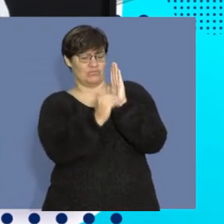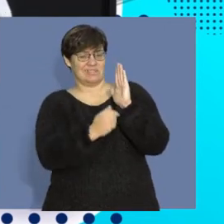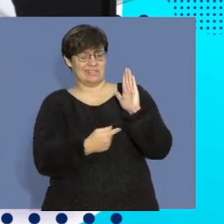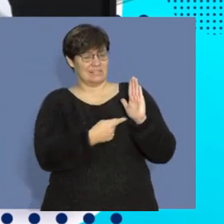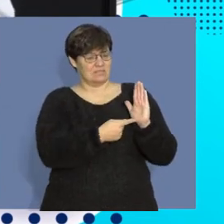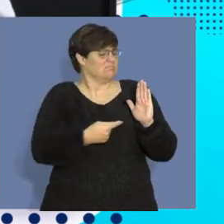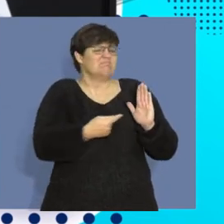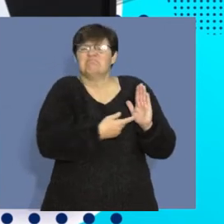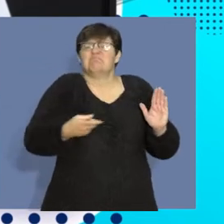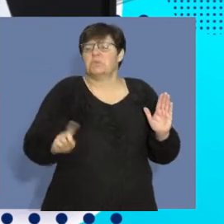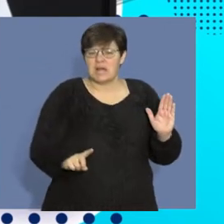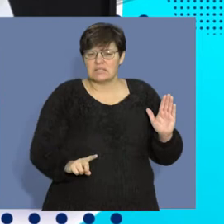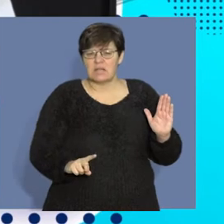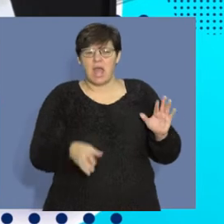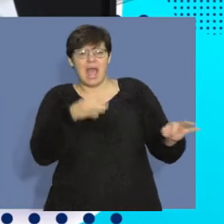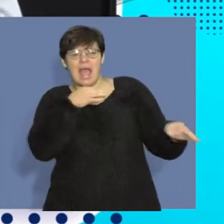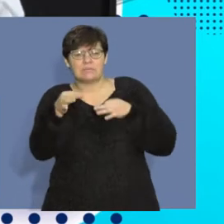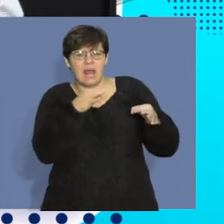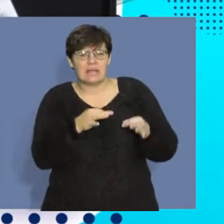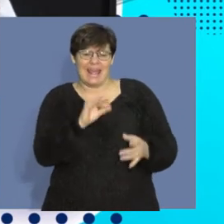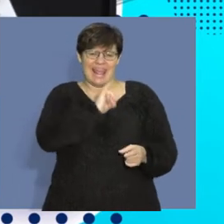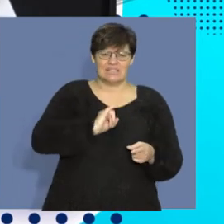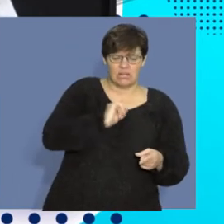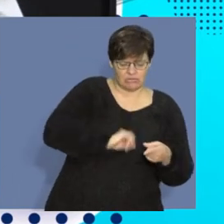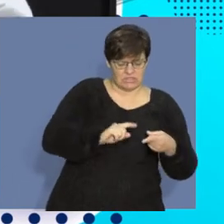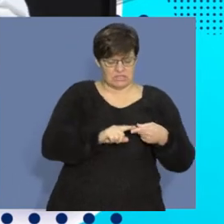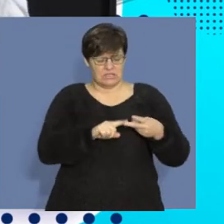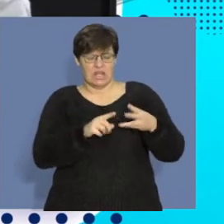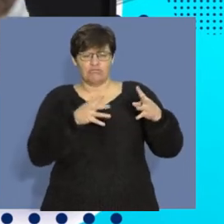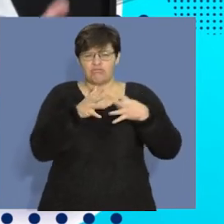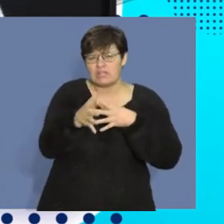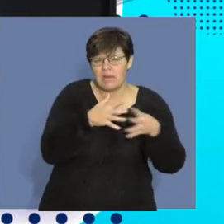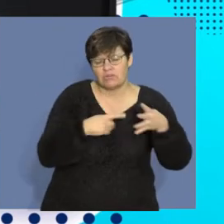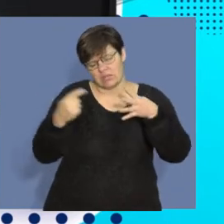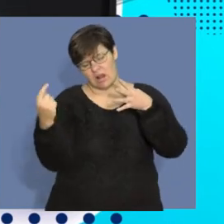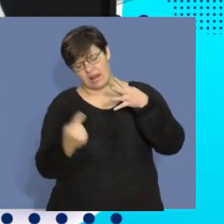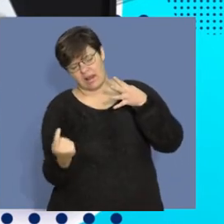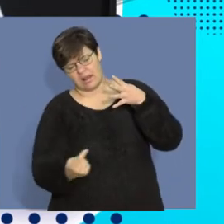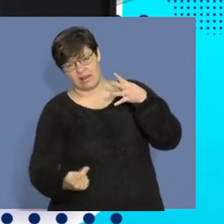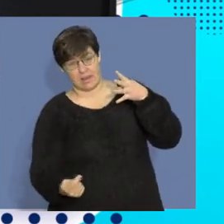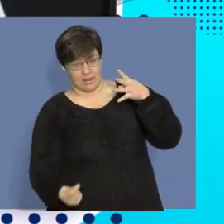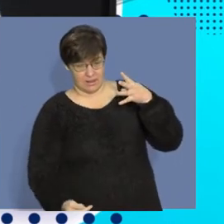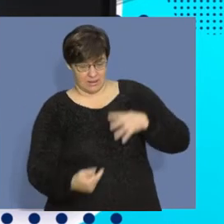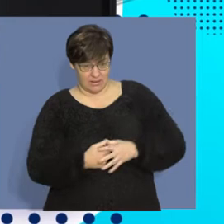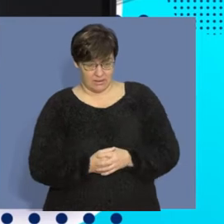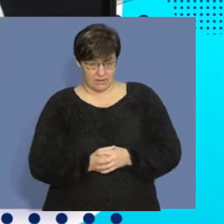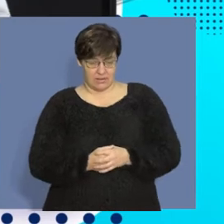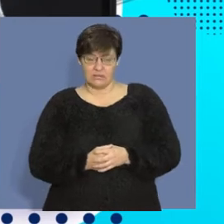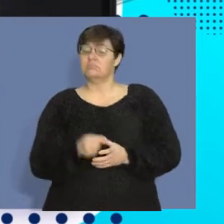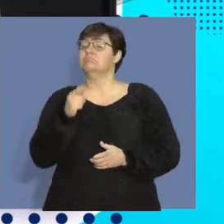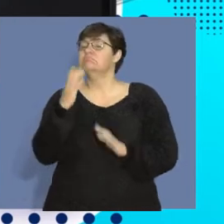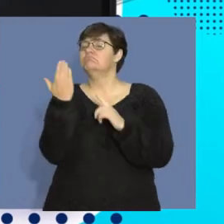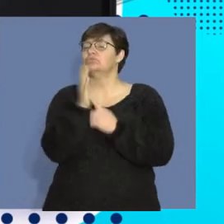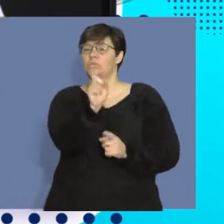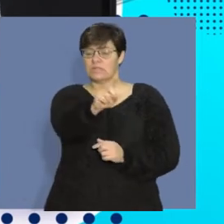you about integrity, about transparency, and a whole lot of other factors. And this is where it shows that it